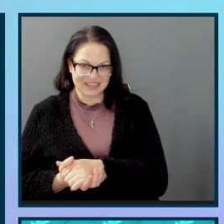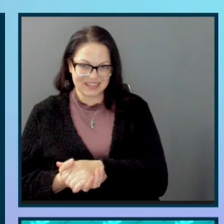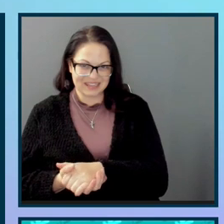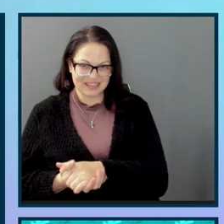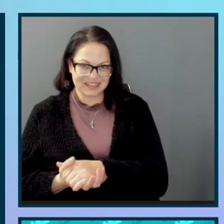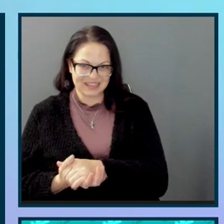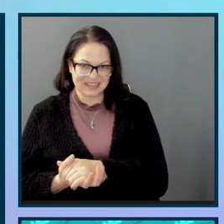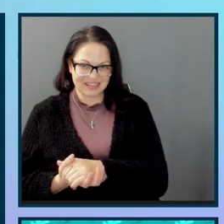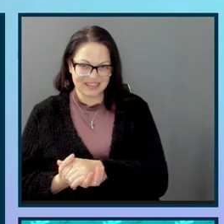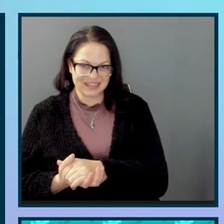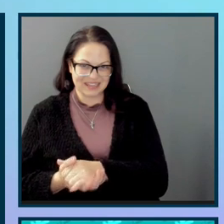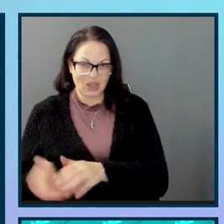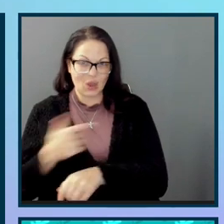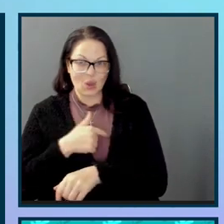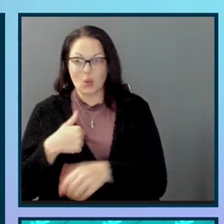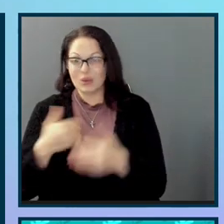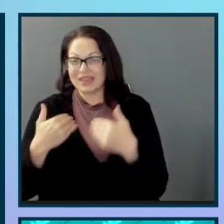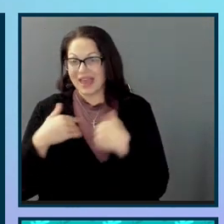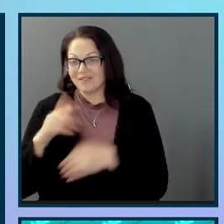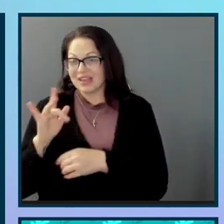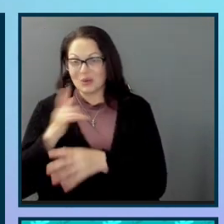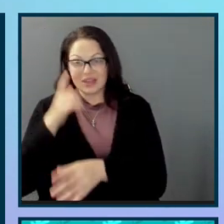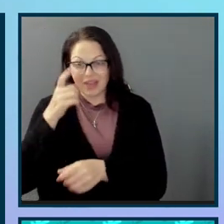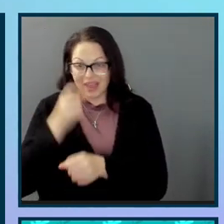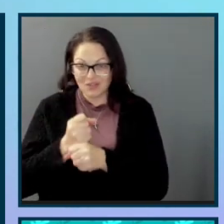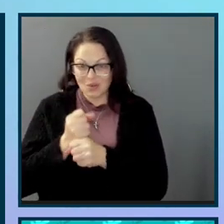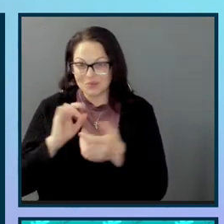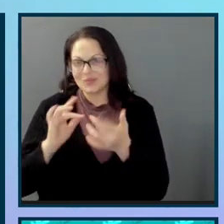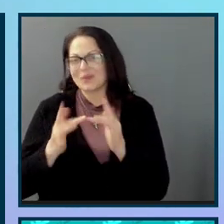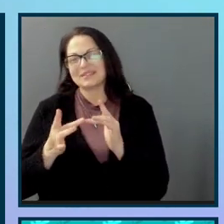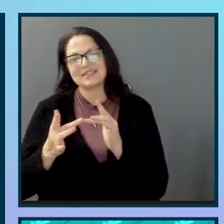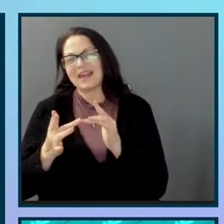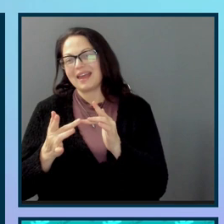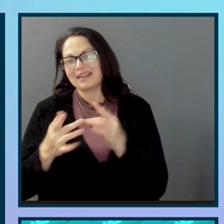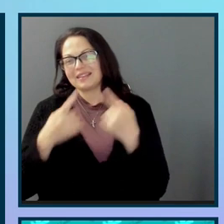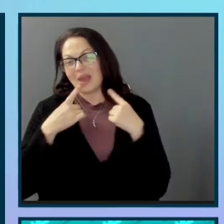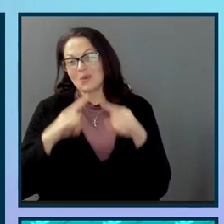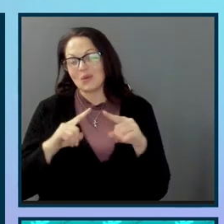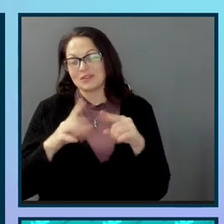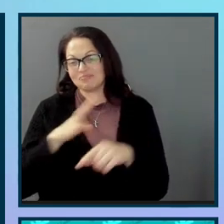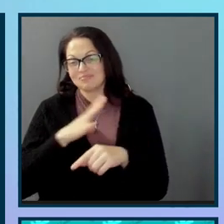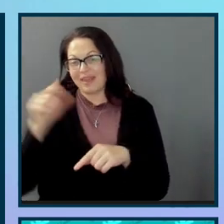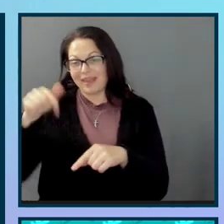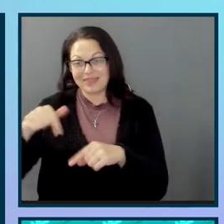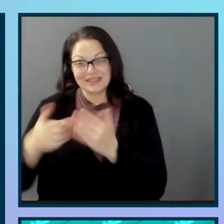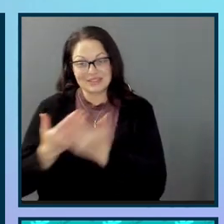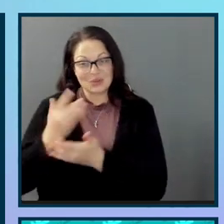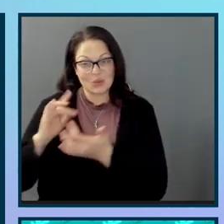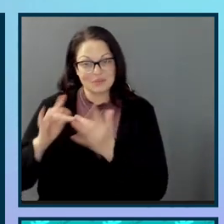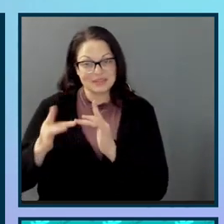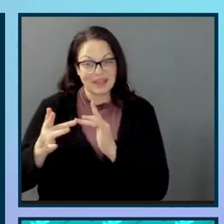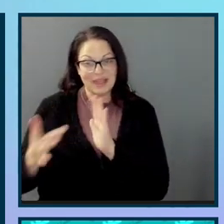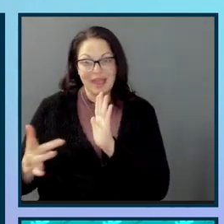We have a 25-year-old website that works absolutely fine. And this modern creation that has a button